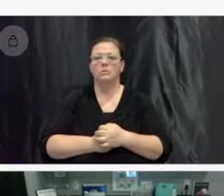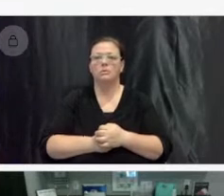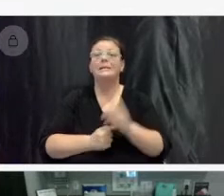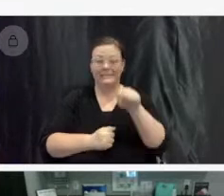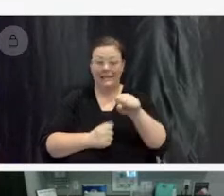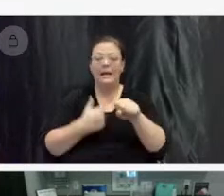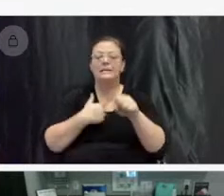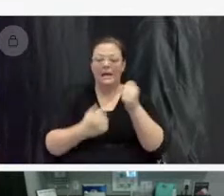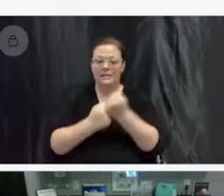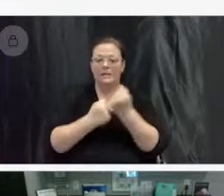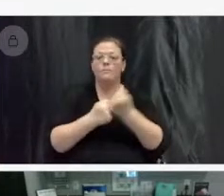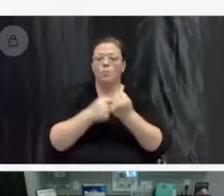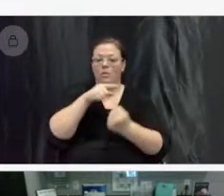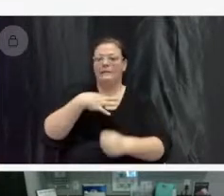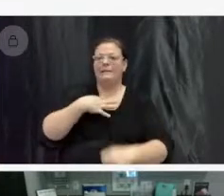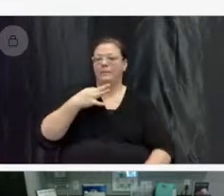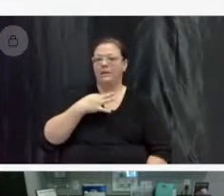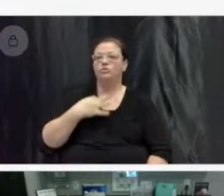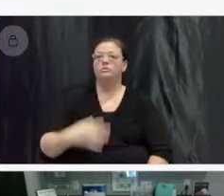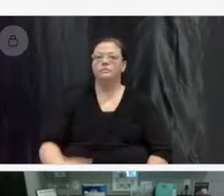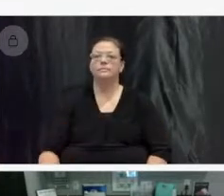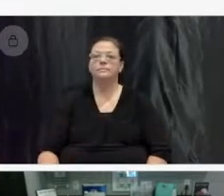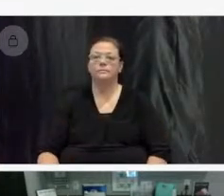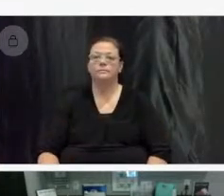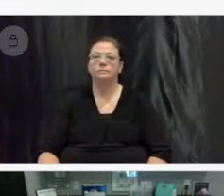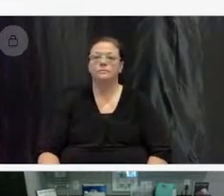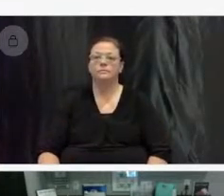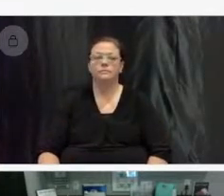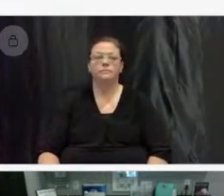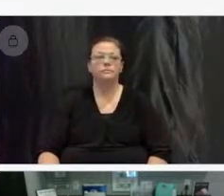Say yes, I'm in support of the application. Thank you.